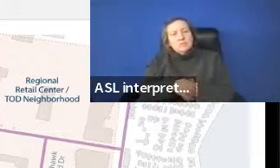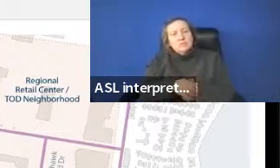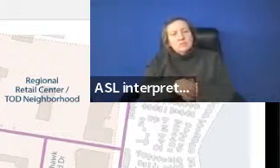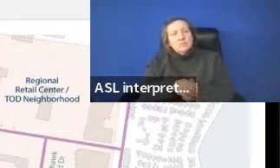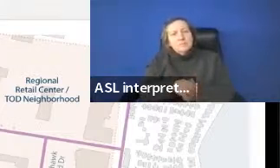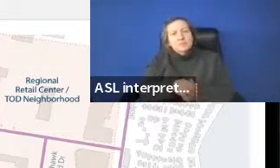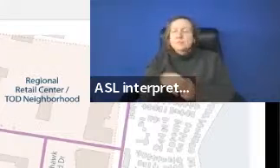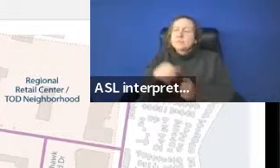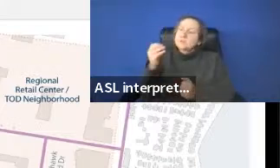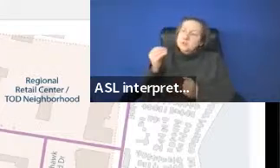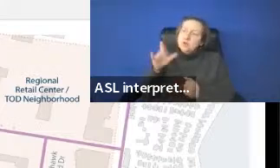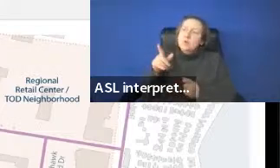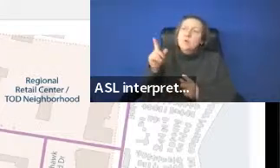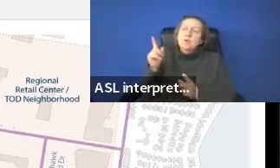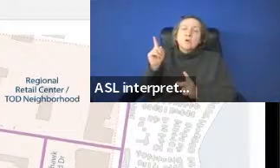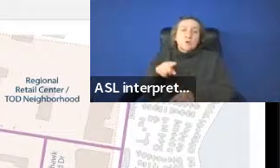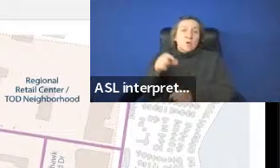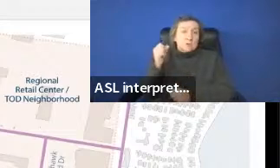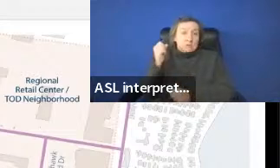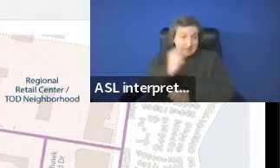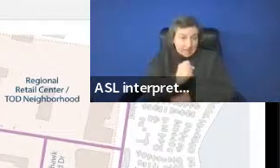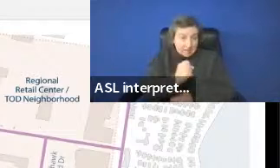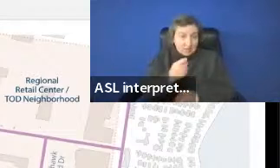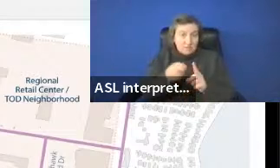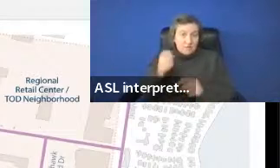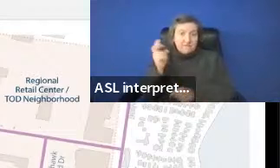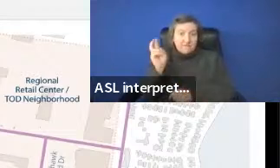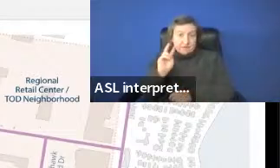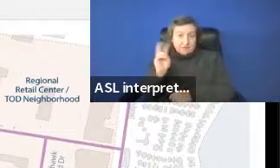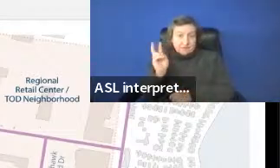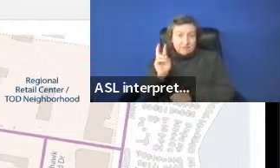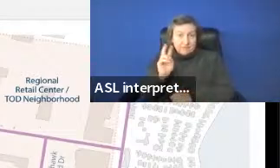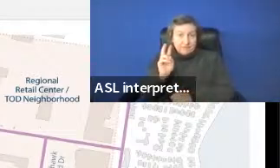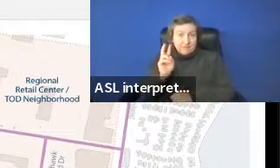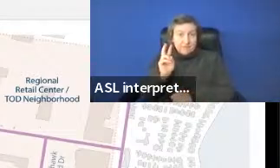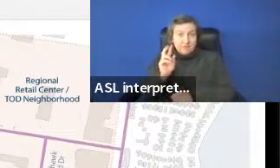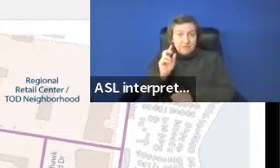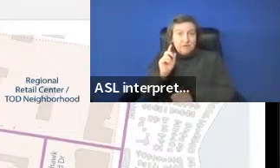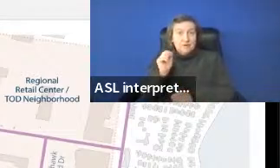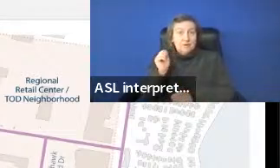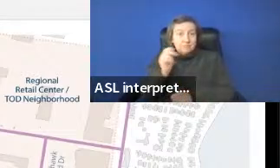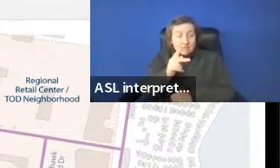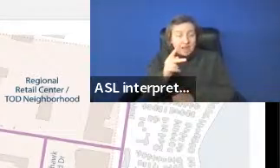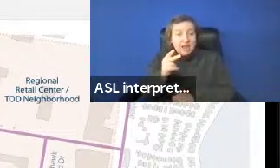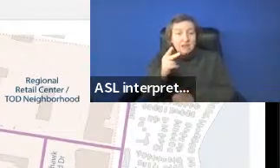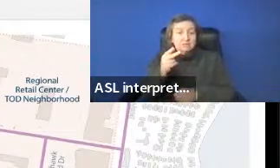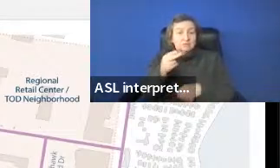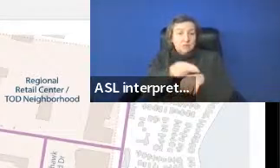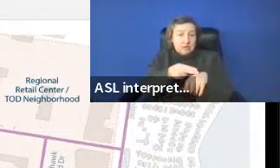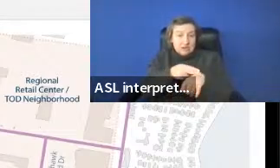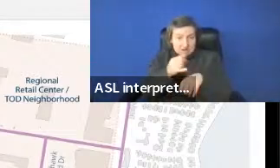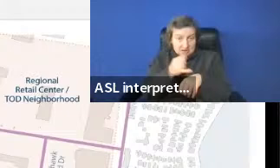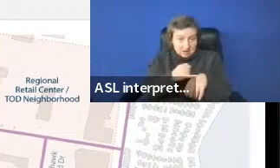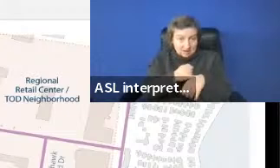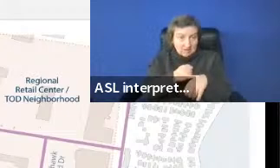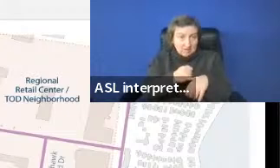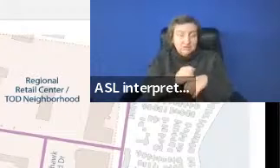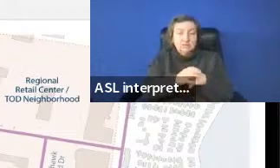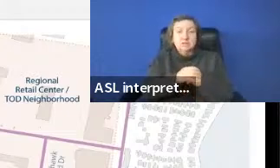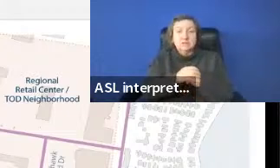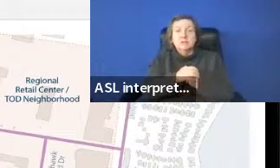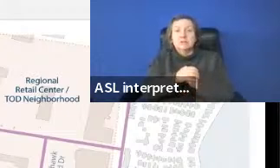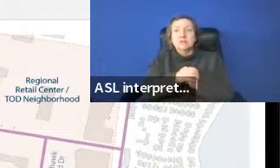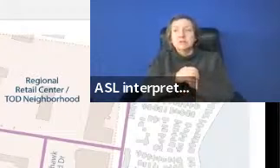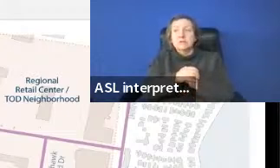So going south from Vancouver to get back to Hayden Island,